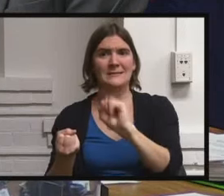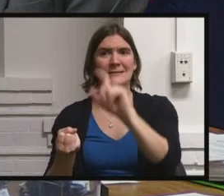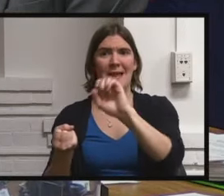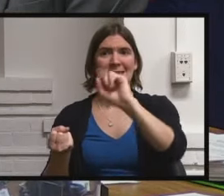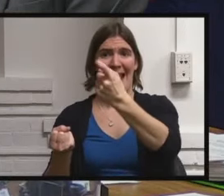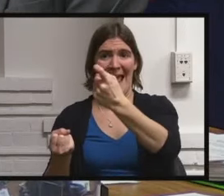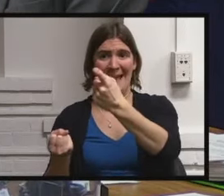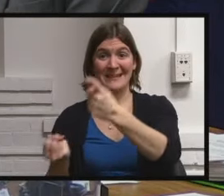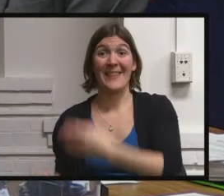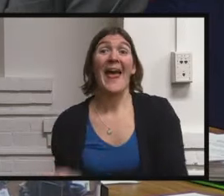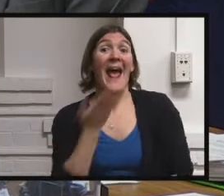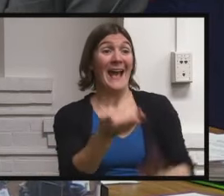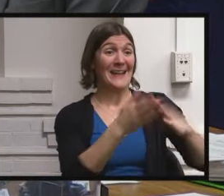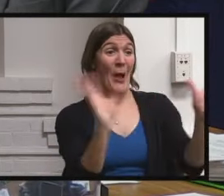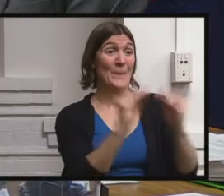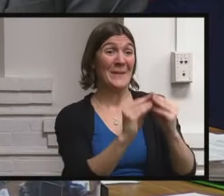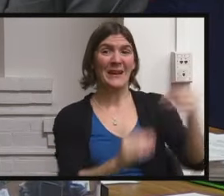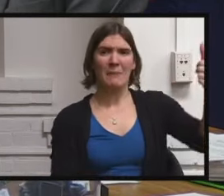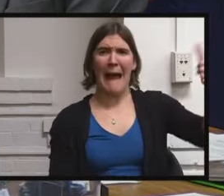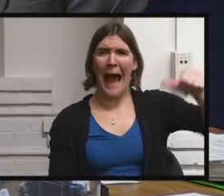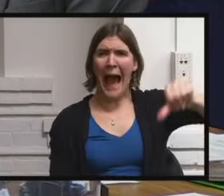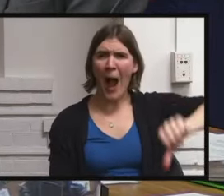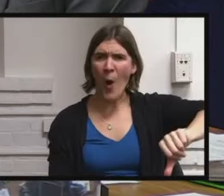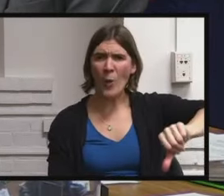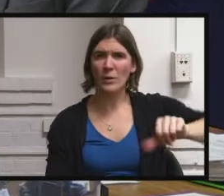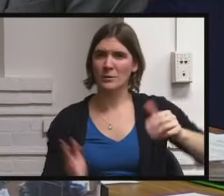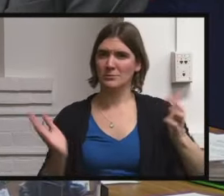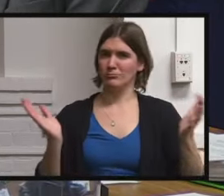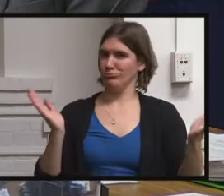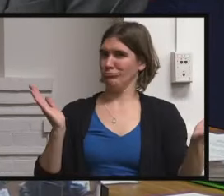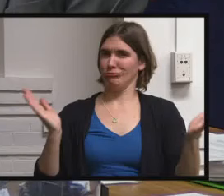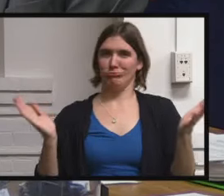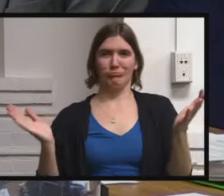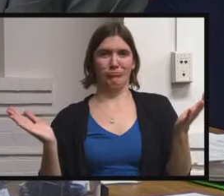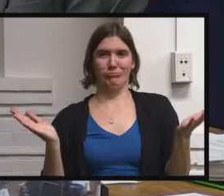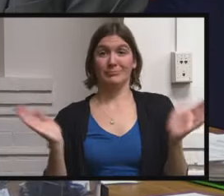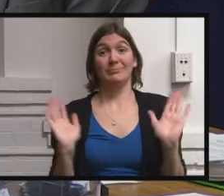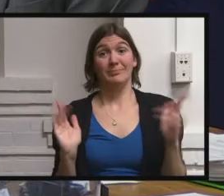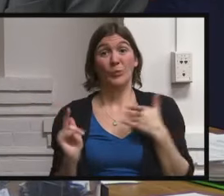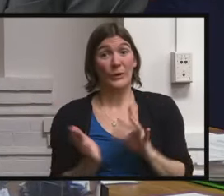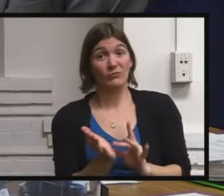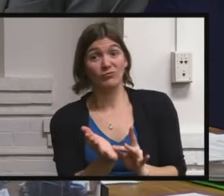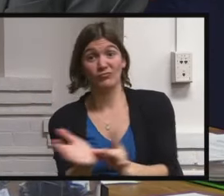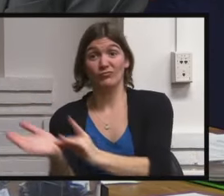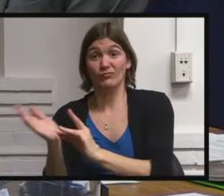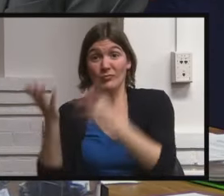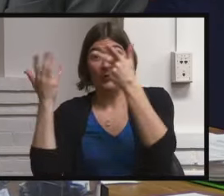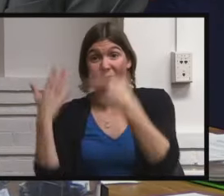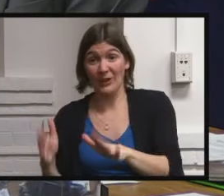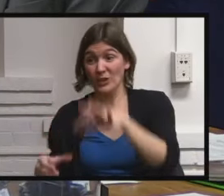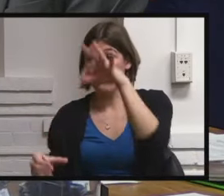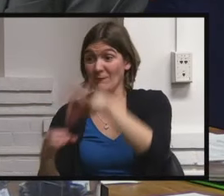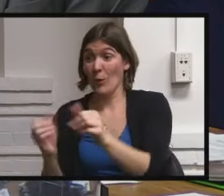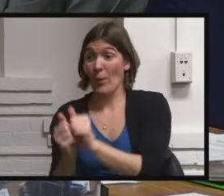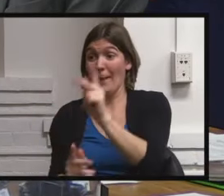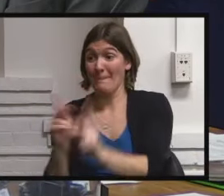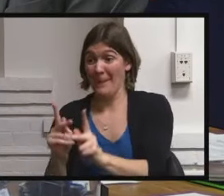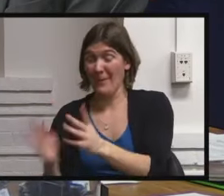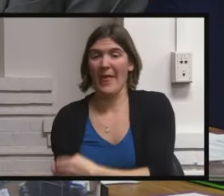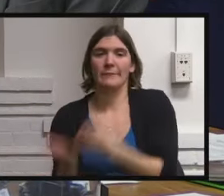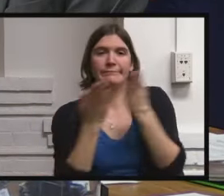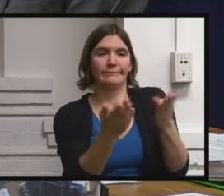tax, and then town meeting overwhelmingly rejected it. But at least we had gotten the public sentiment from the voters at